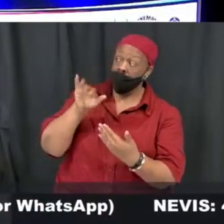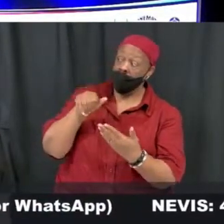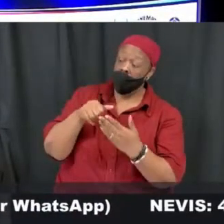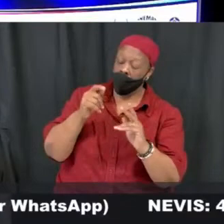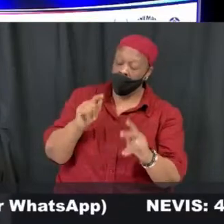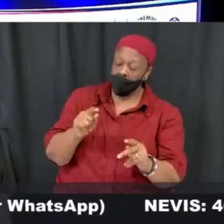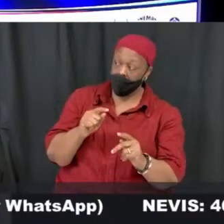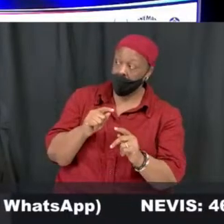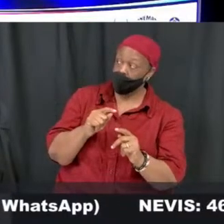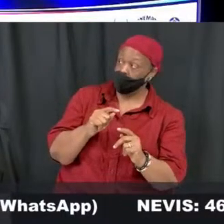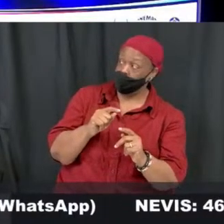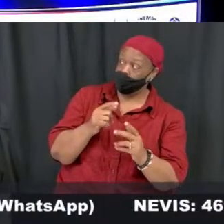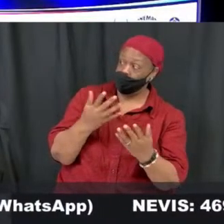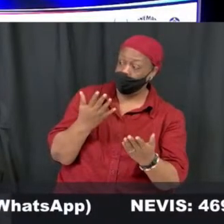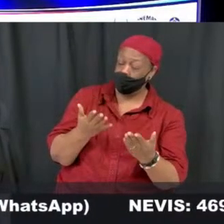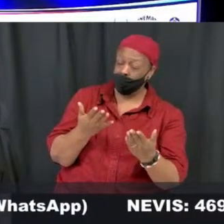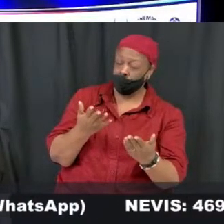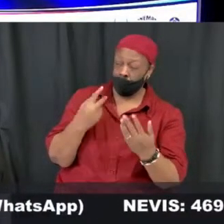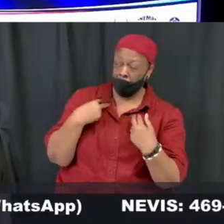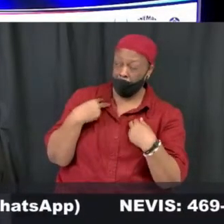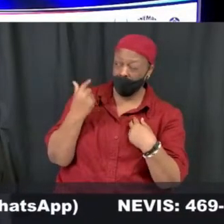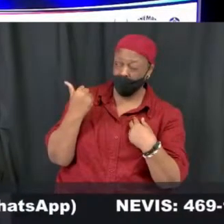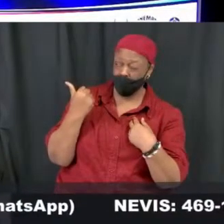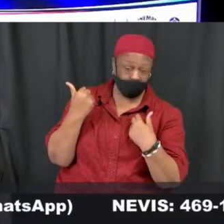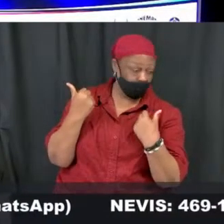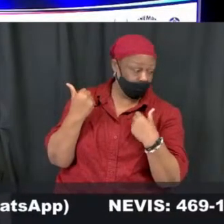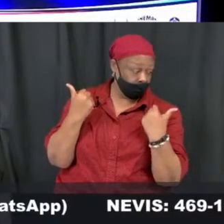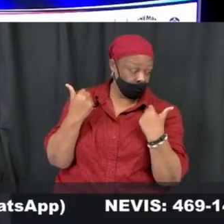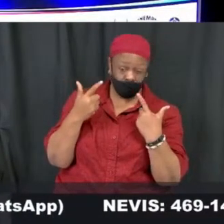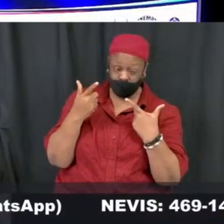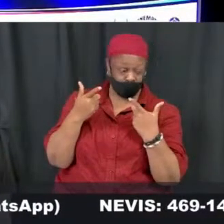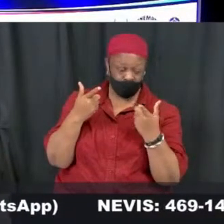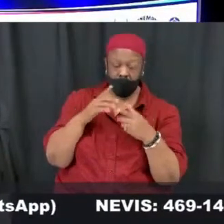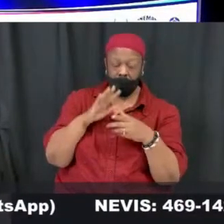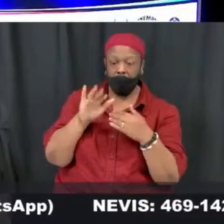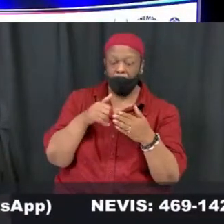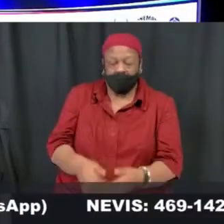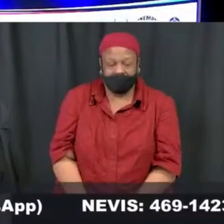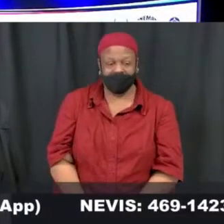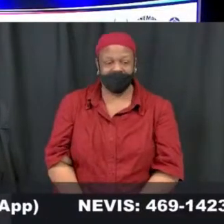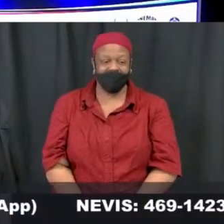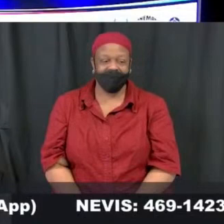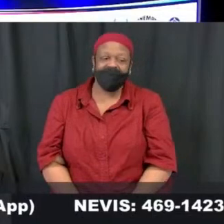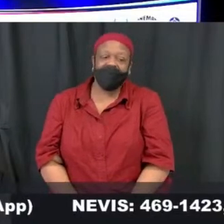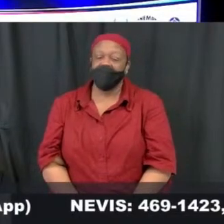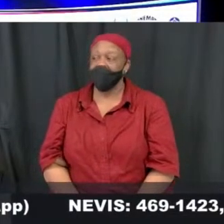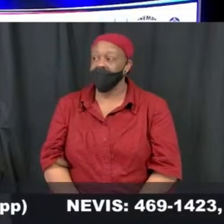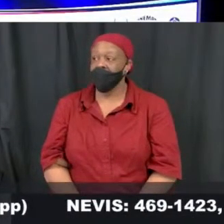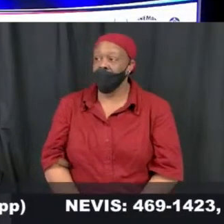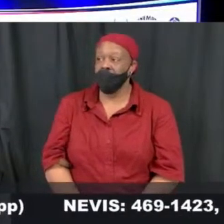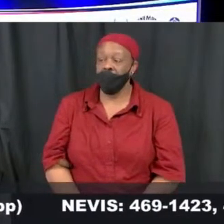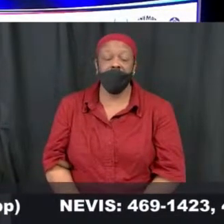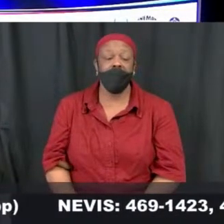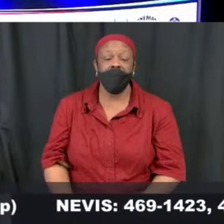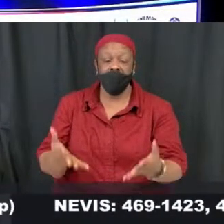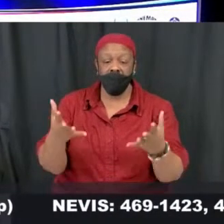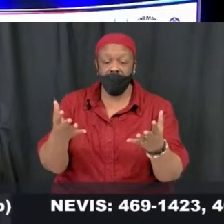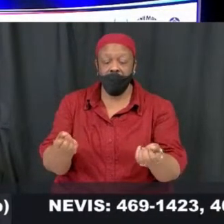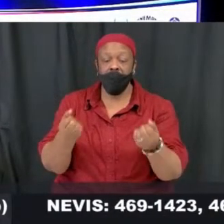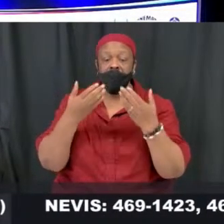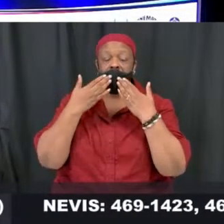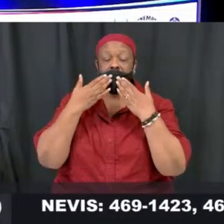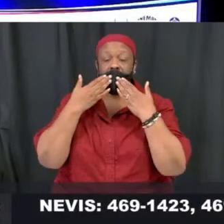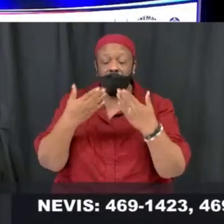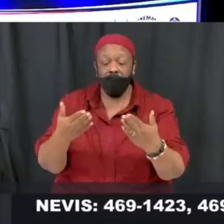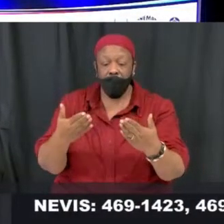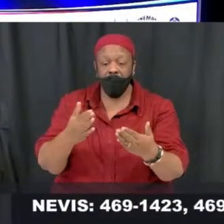possible positive case. But I would like to first begin by thanking those citizens,